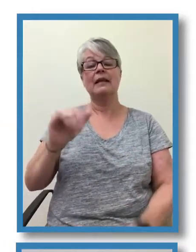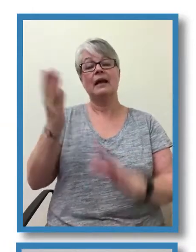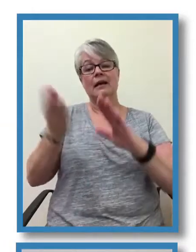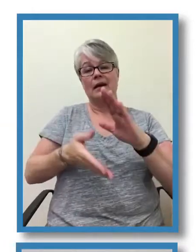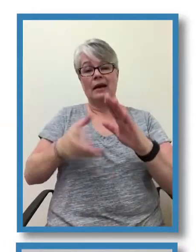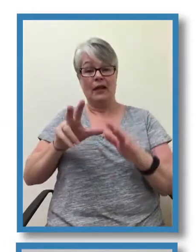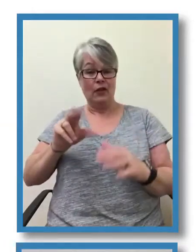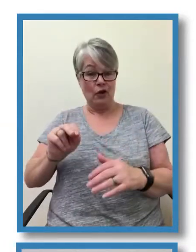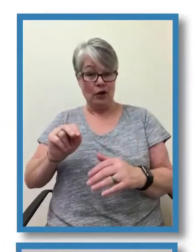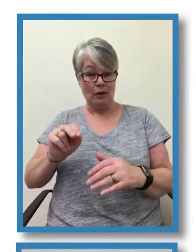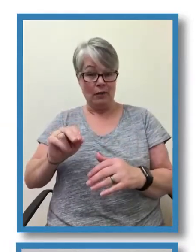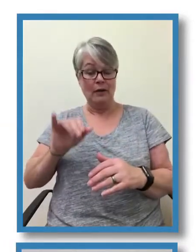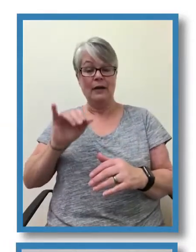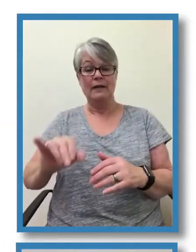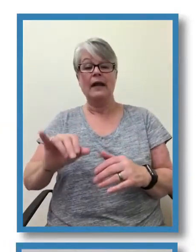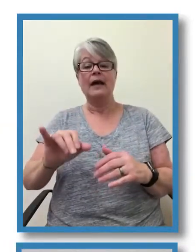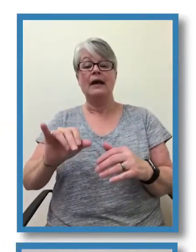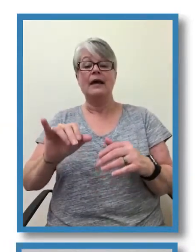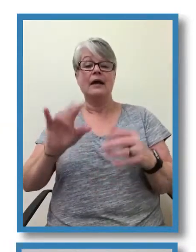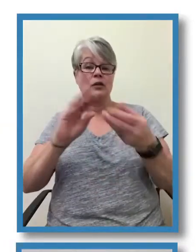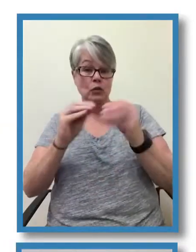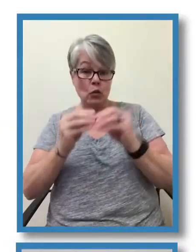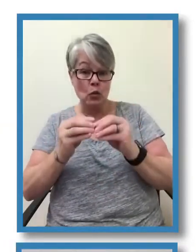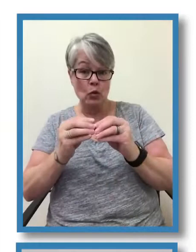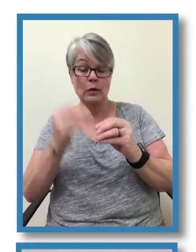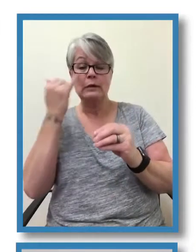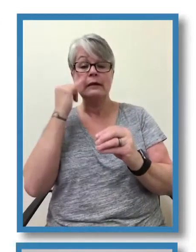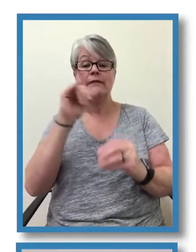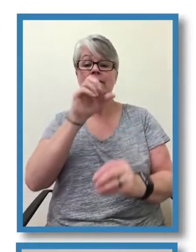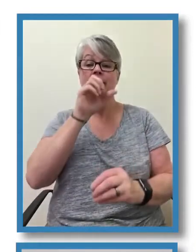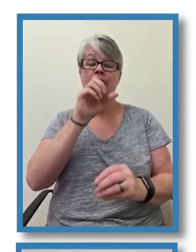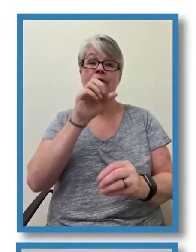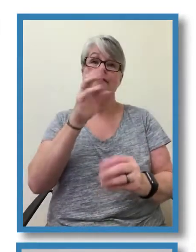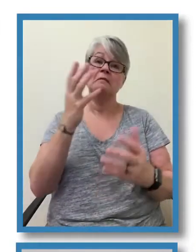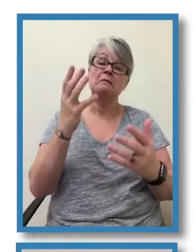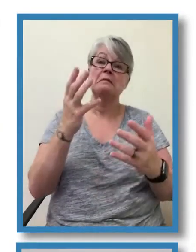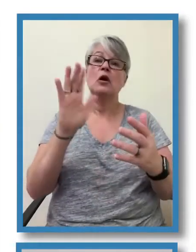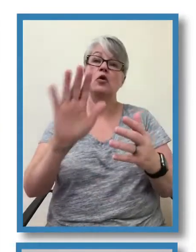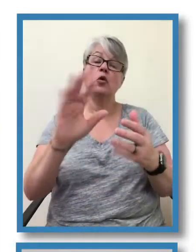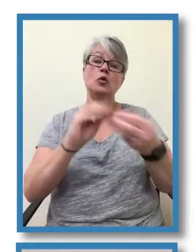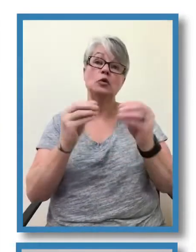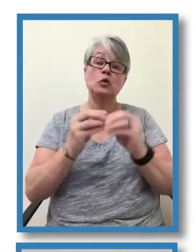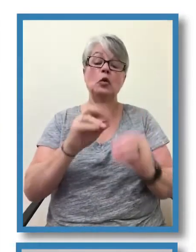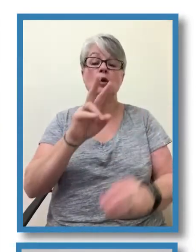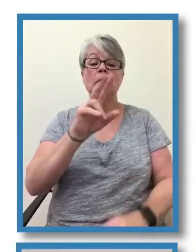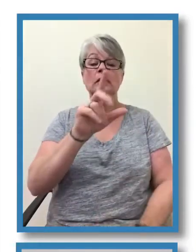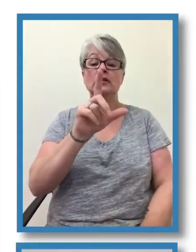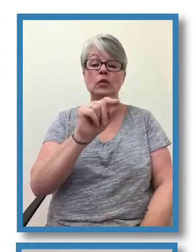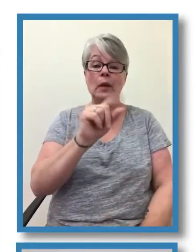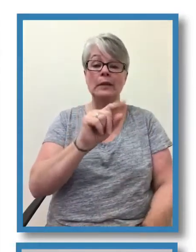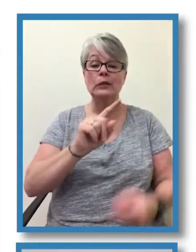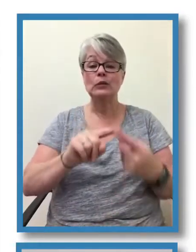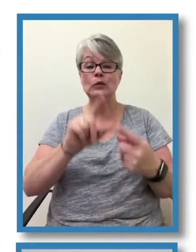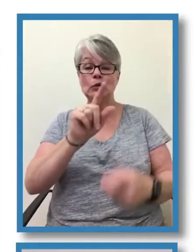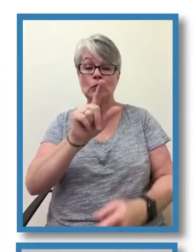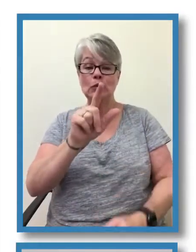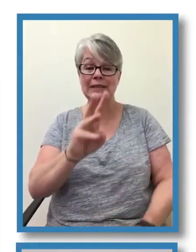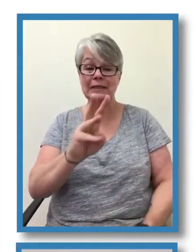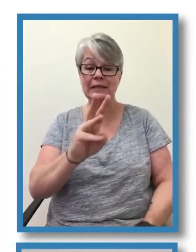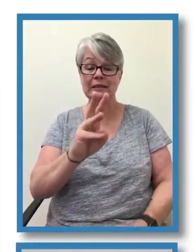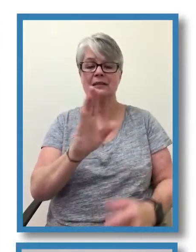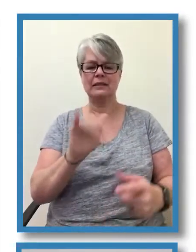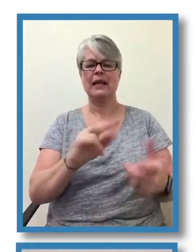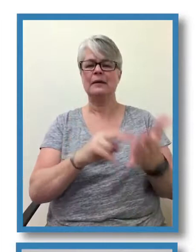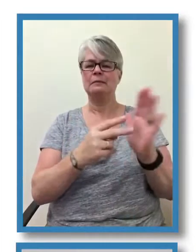mild dementia, moderate dementia 12 to 19, and then severe dementia less than 12, and often once you get to